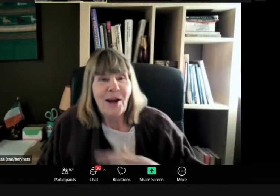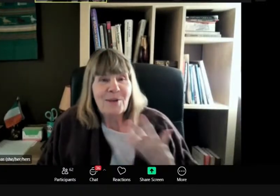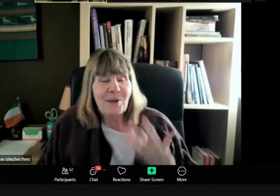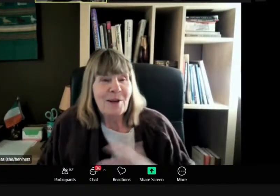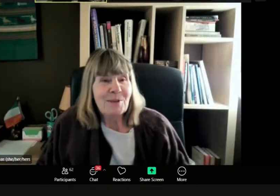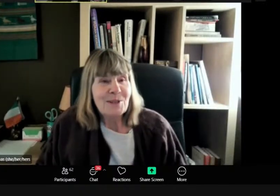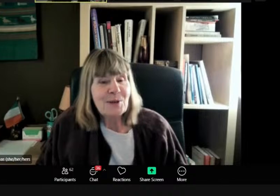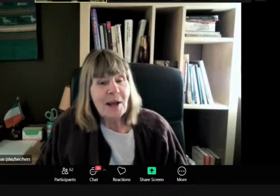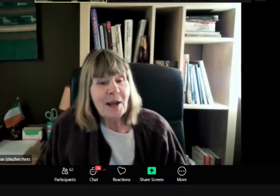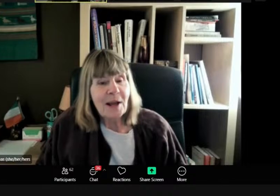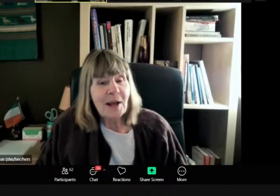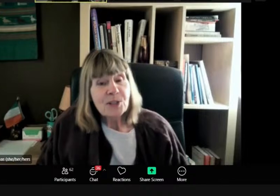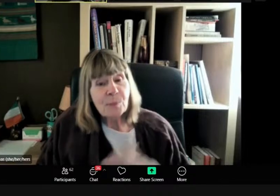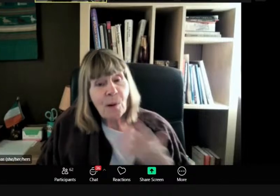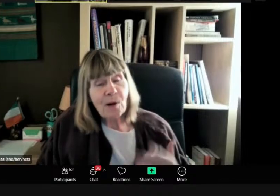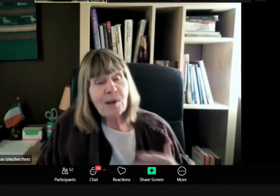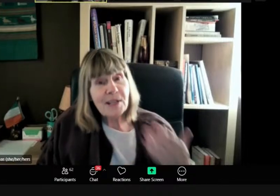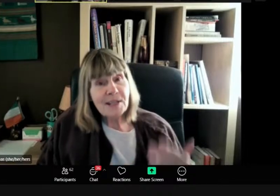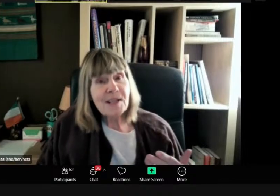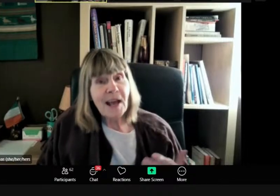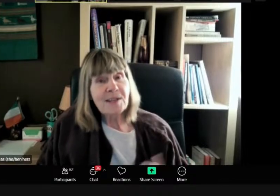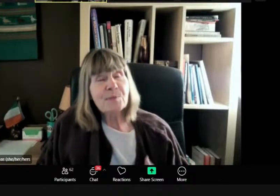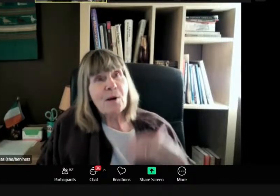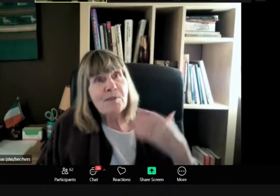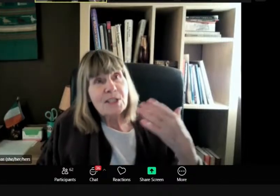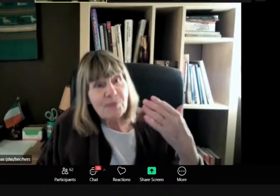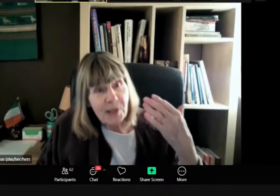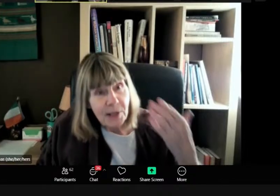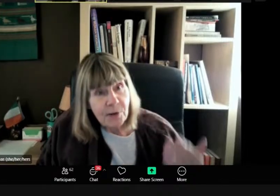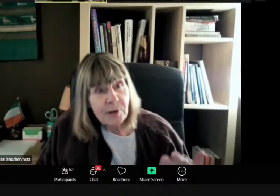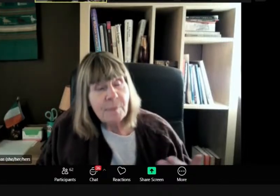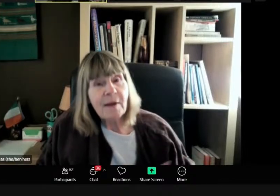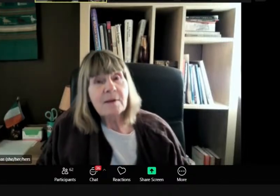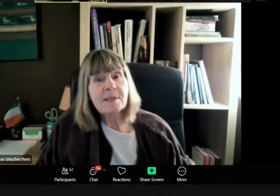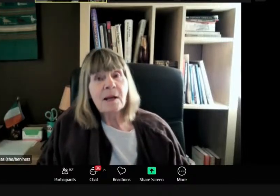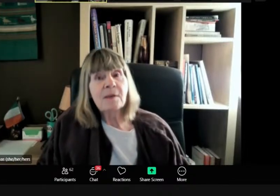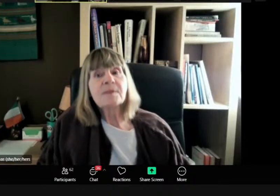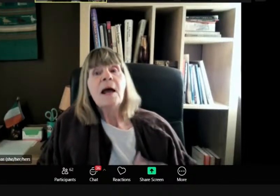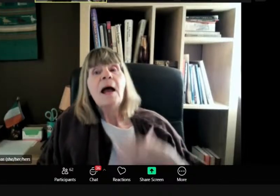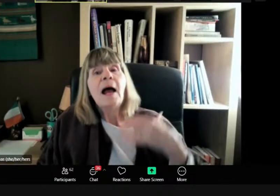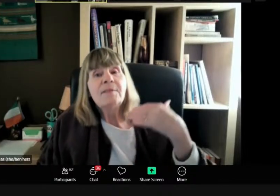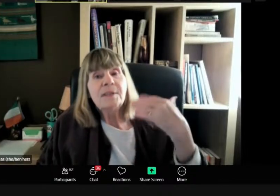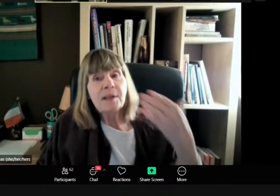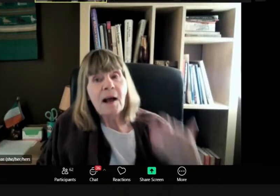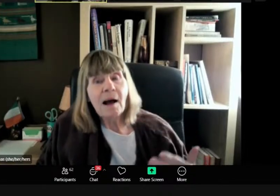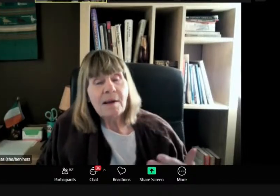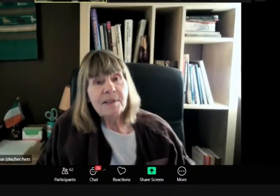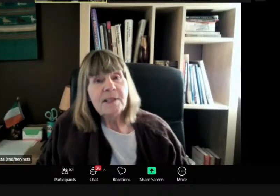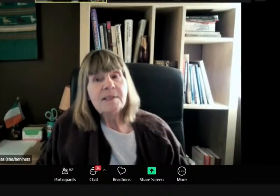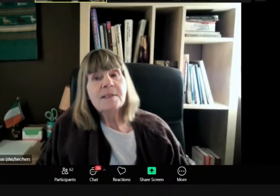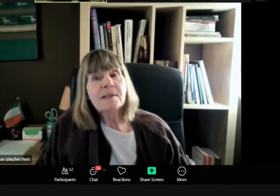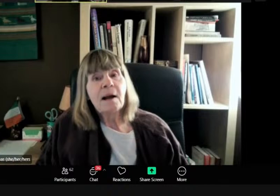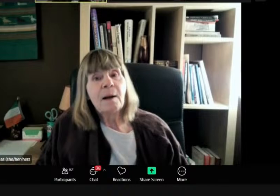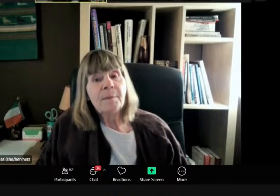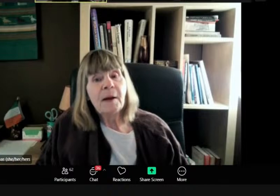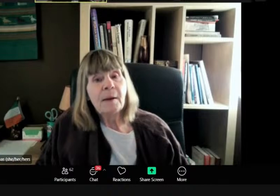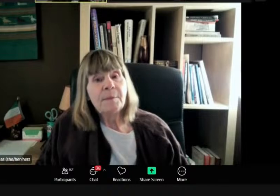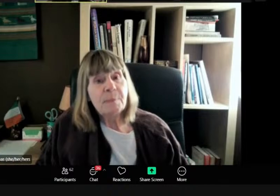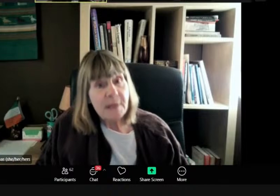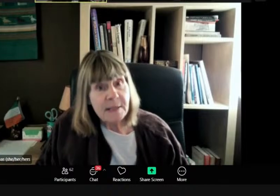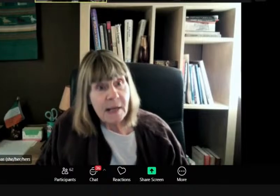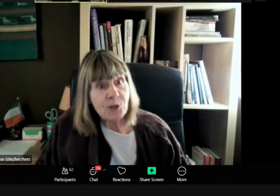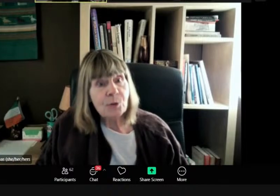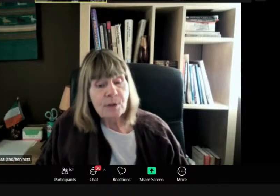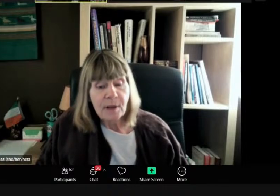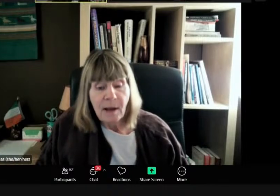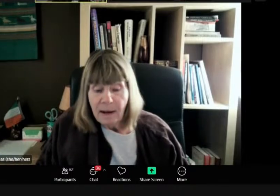us? How do we do that? So part of it is that. As part of it's feeling good about ourselves, having the confidence to